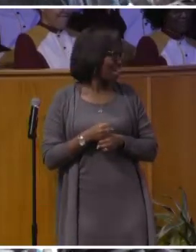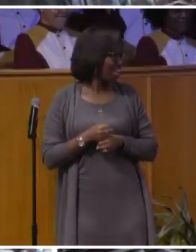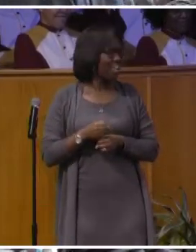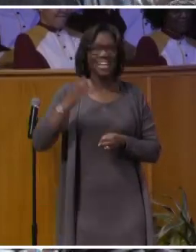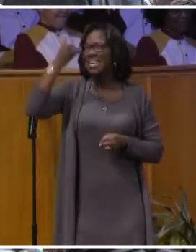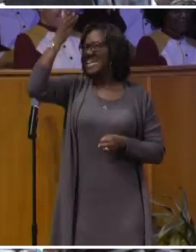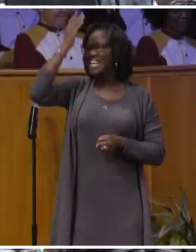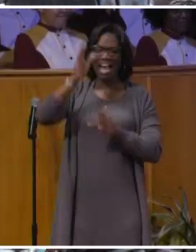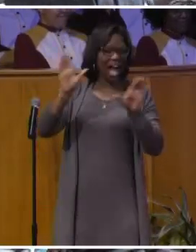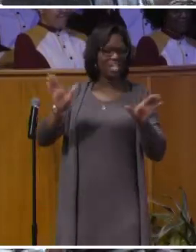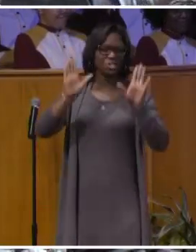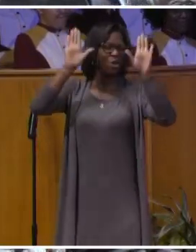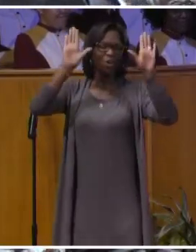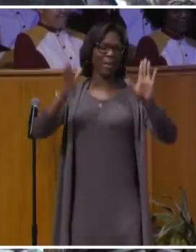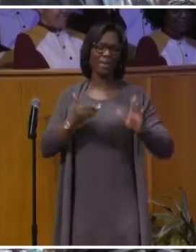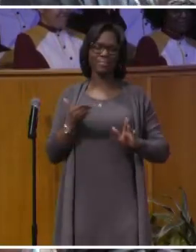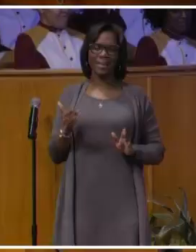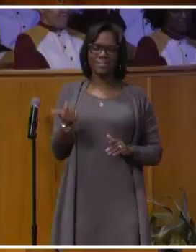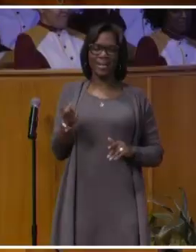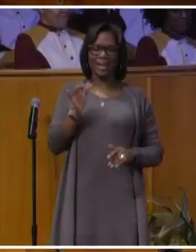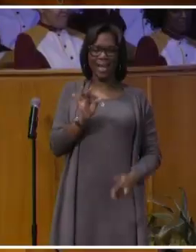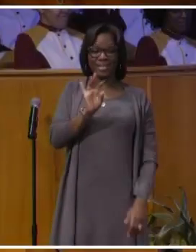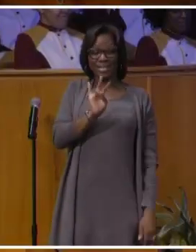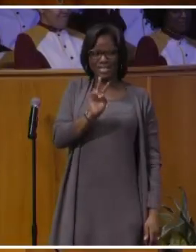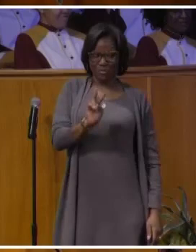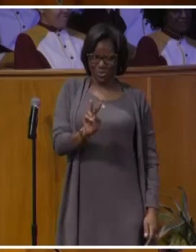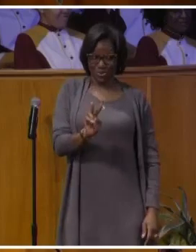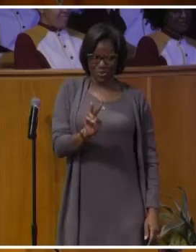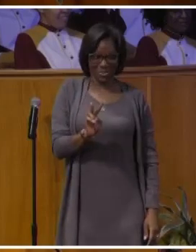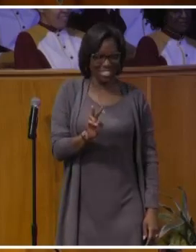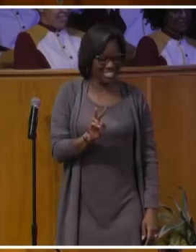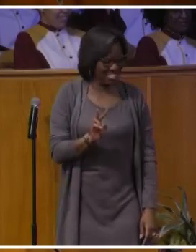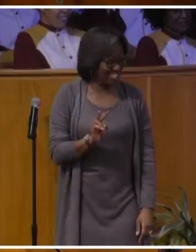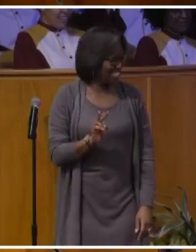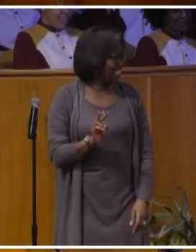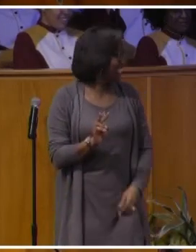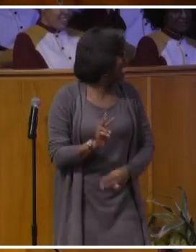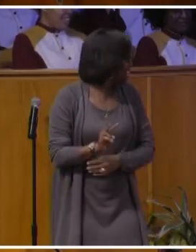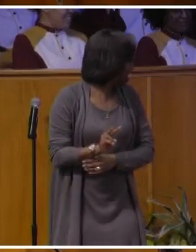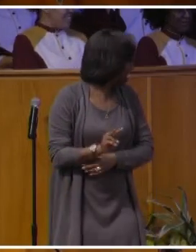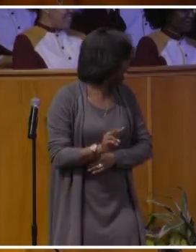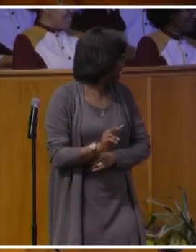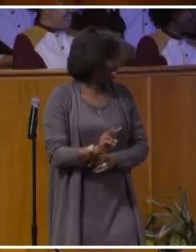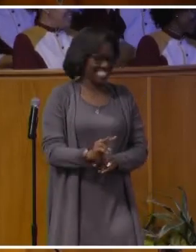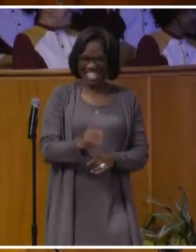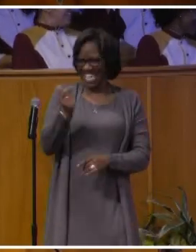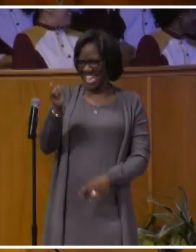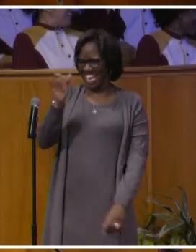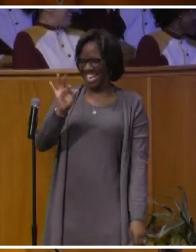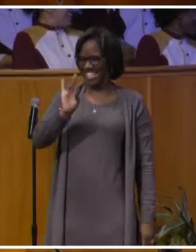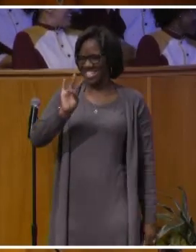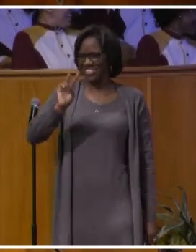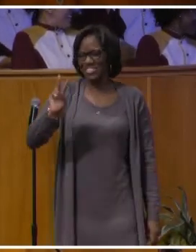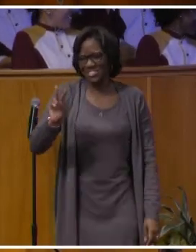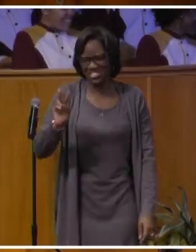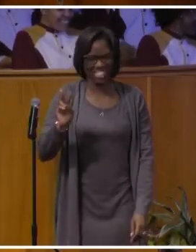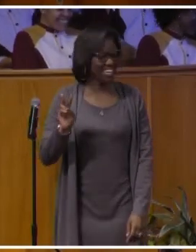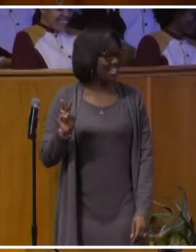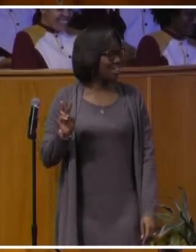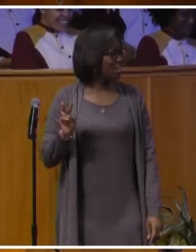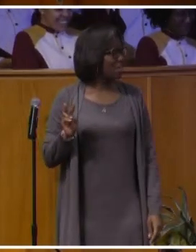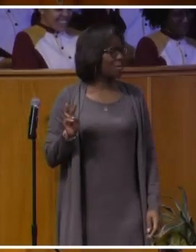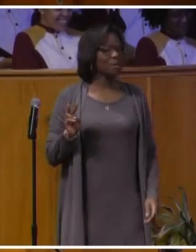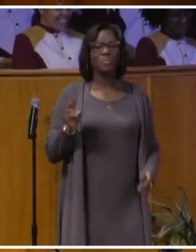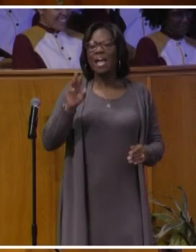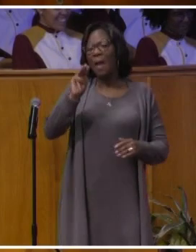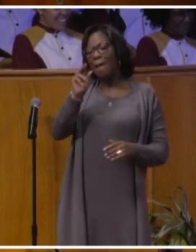God did great things in 1972. In 1972, Main